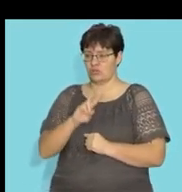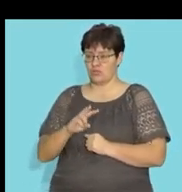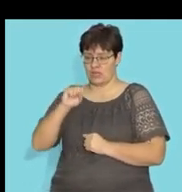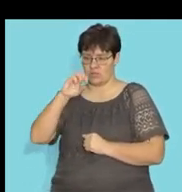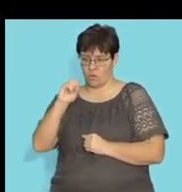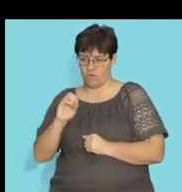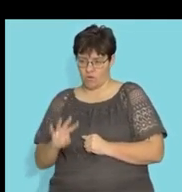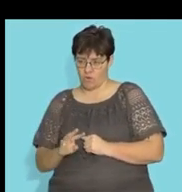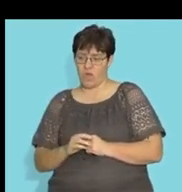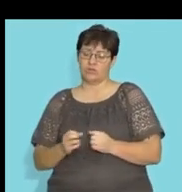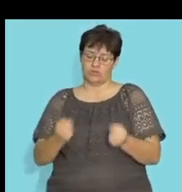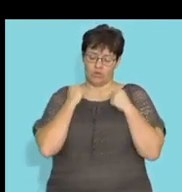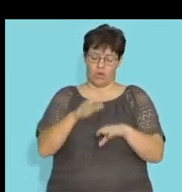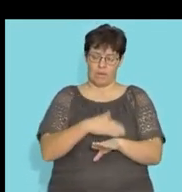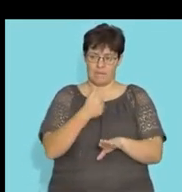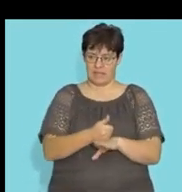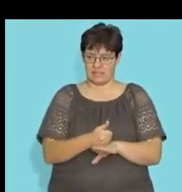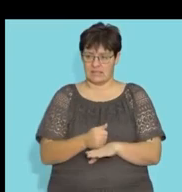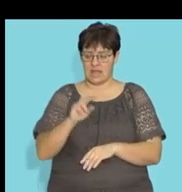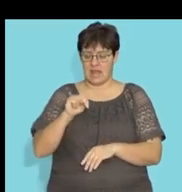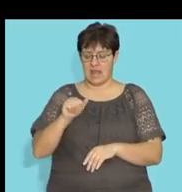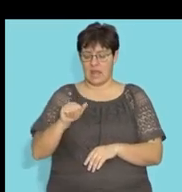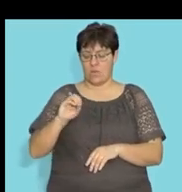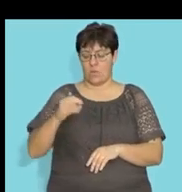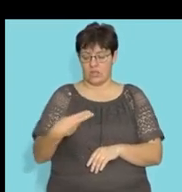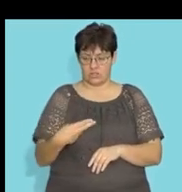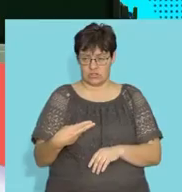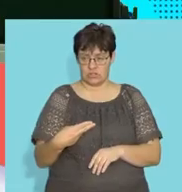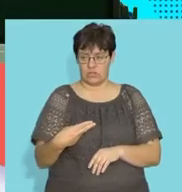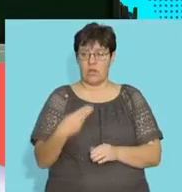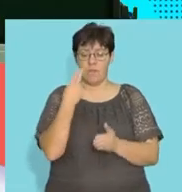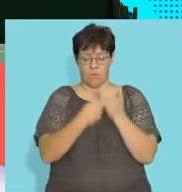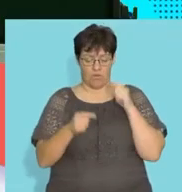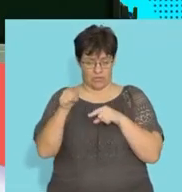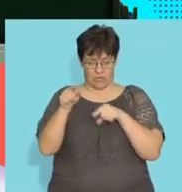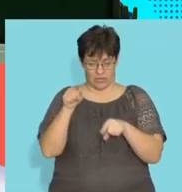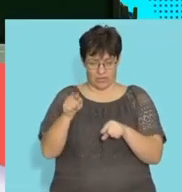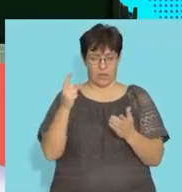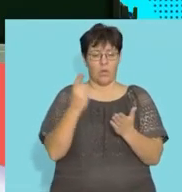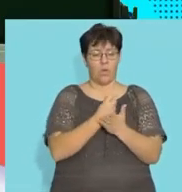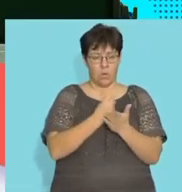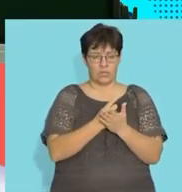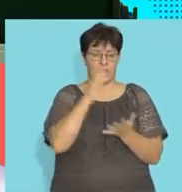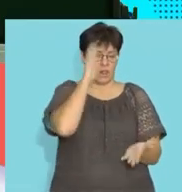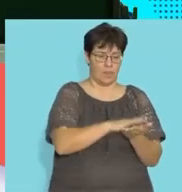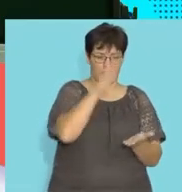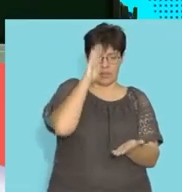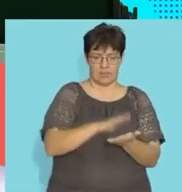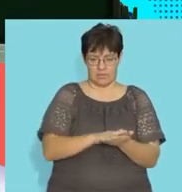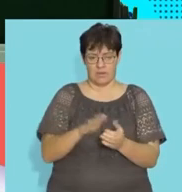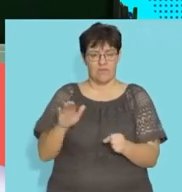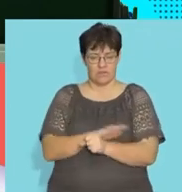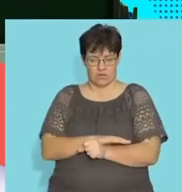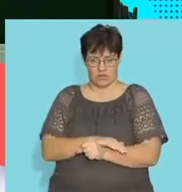sulfuric acid, and a strong base, sodium hydroxide, both of them will always